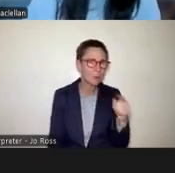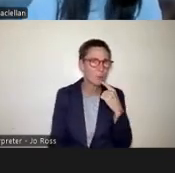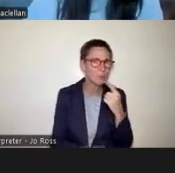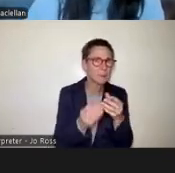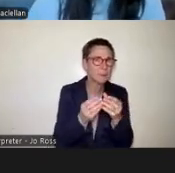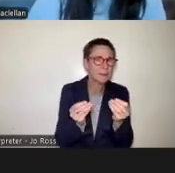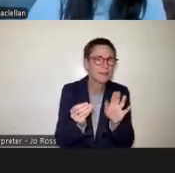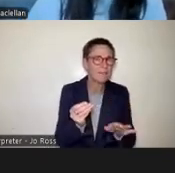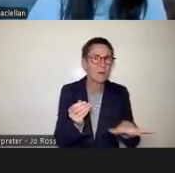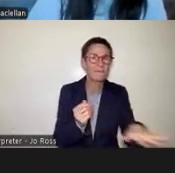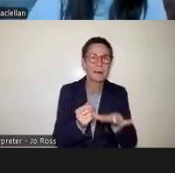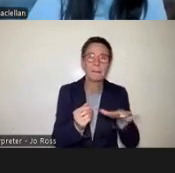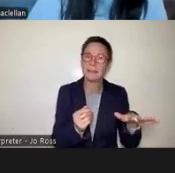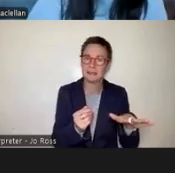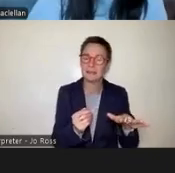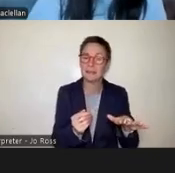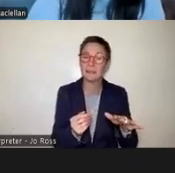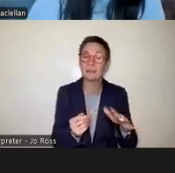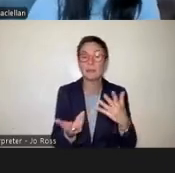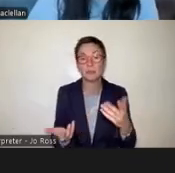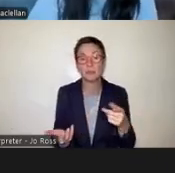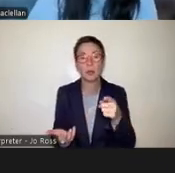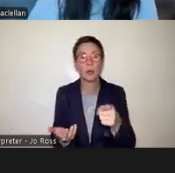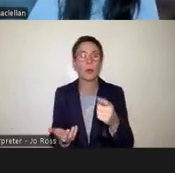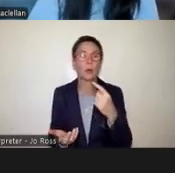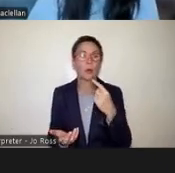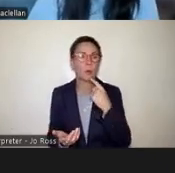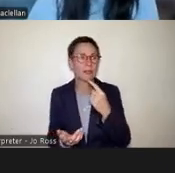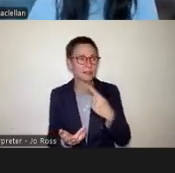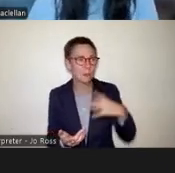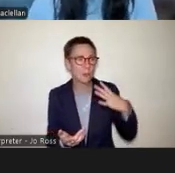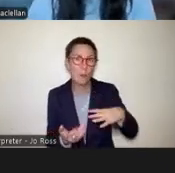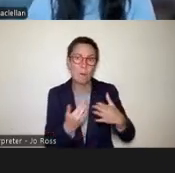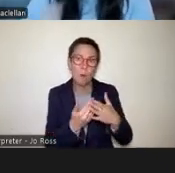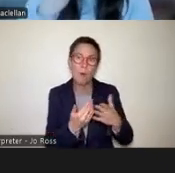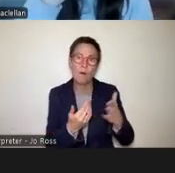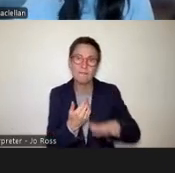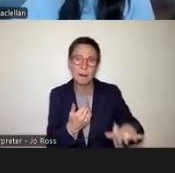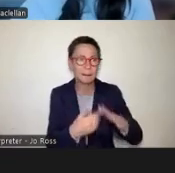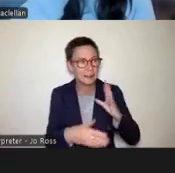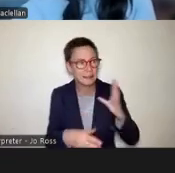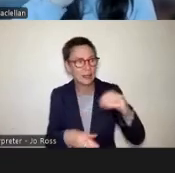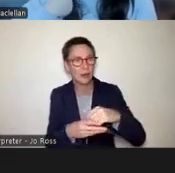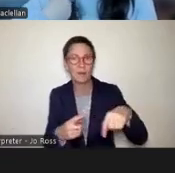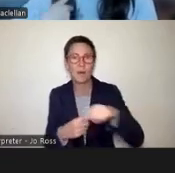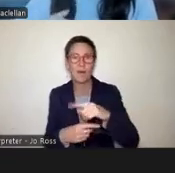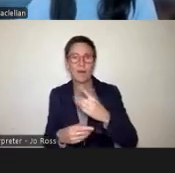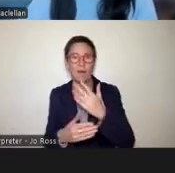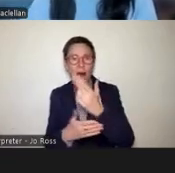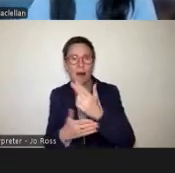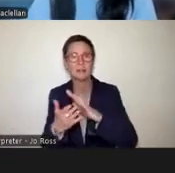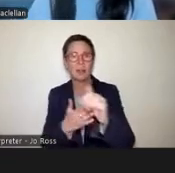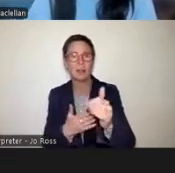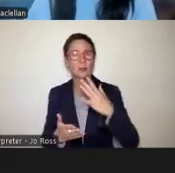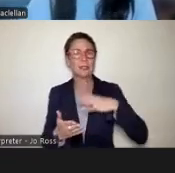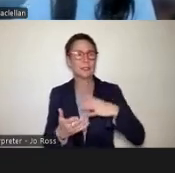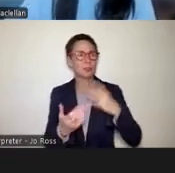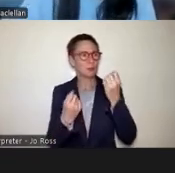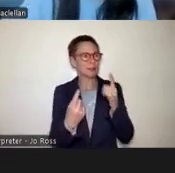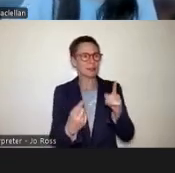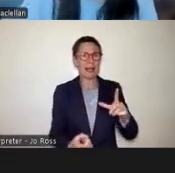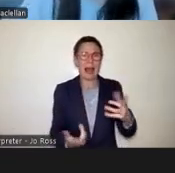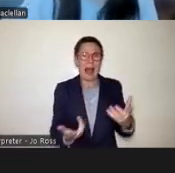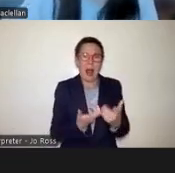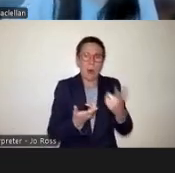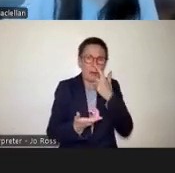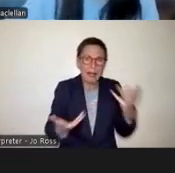families. So when we talk about kind of wanting more families to engage with arts and culture, we really need to understand what will motivate them to do